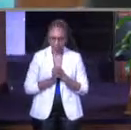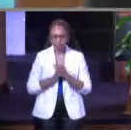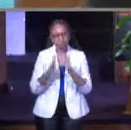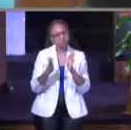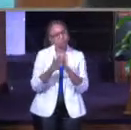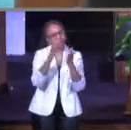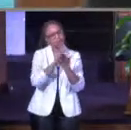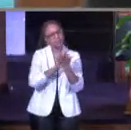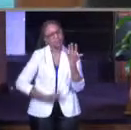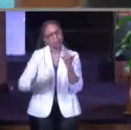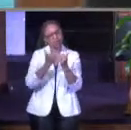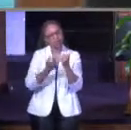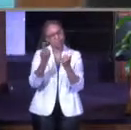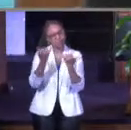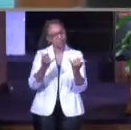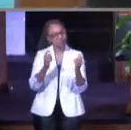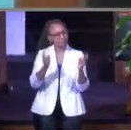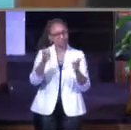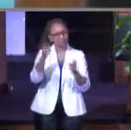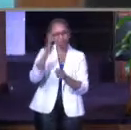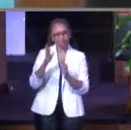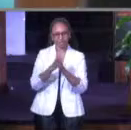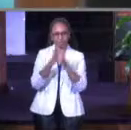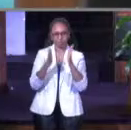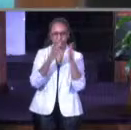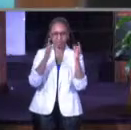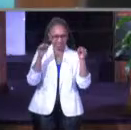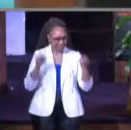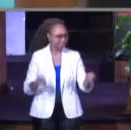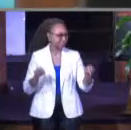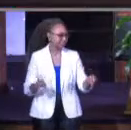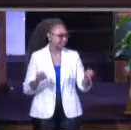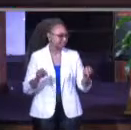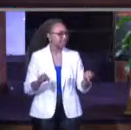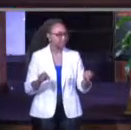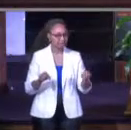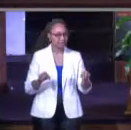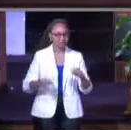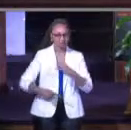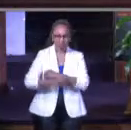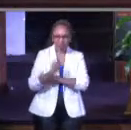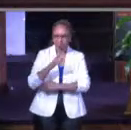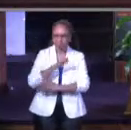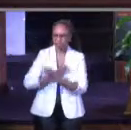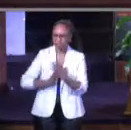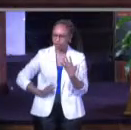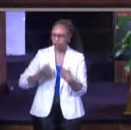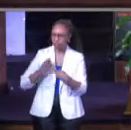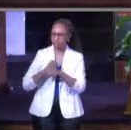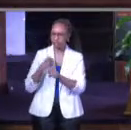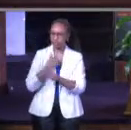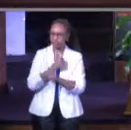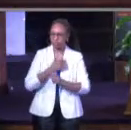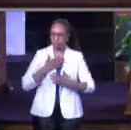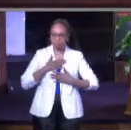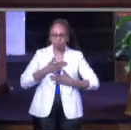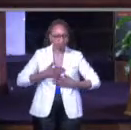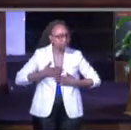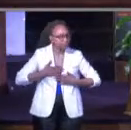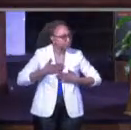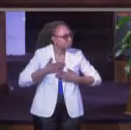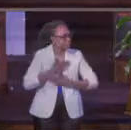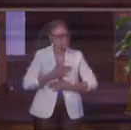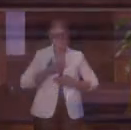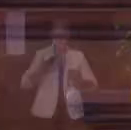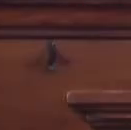Praise the Lord, everybody. Come on, let's give God some praise. This is the day that the Lord had made. We will rejoice and